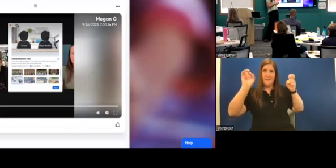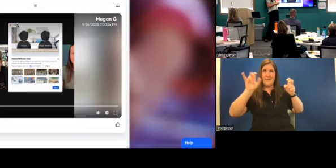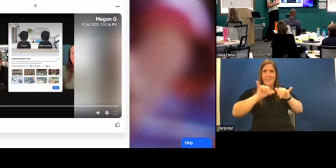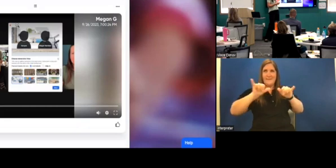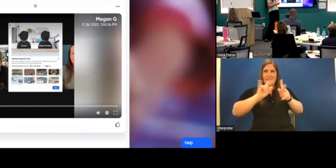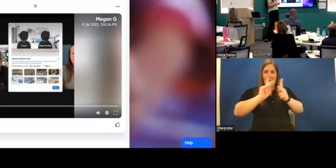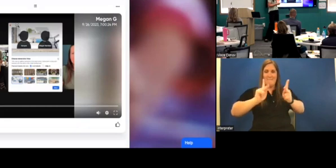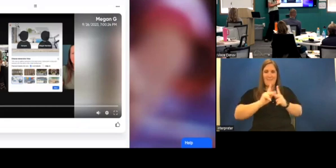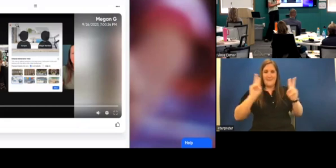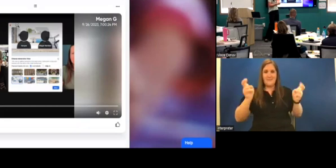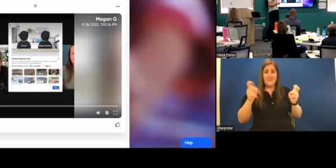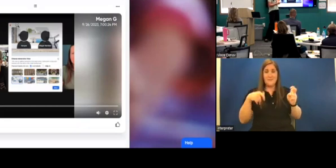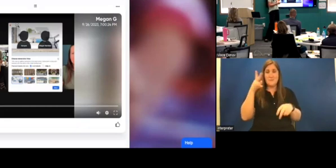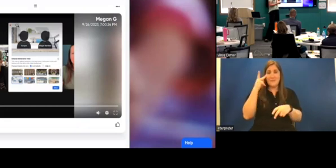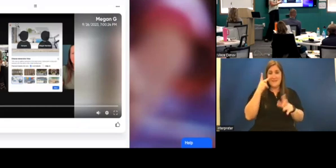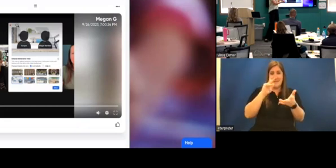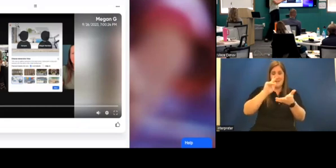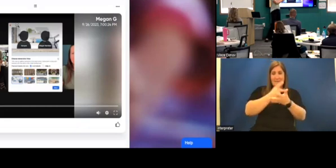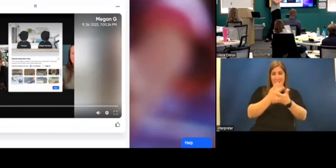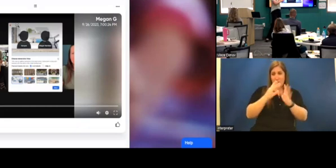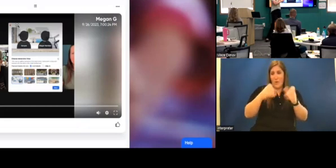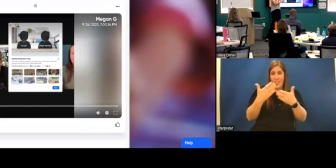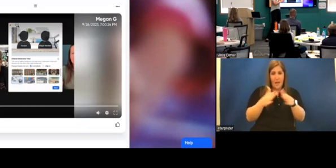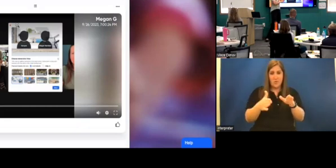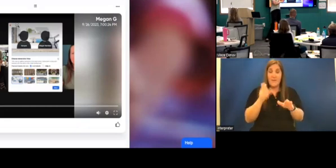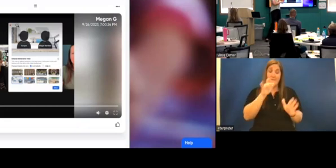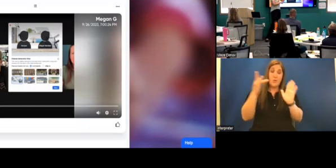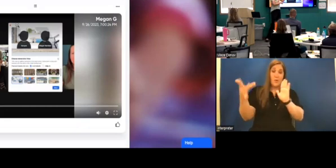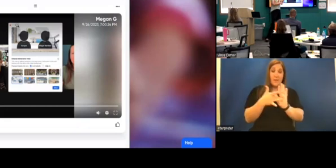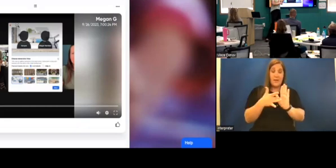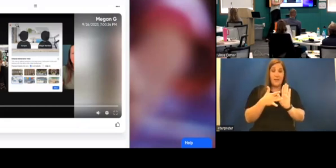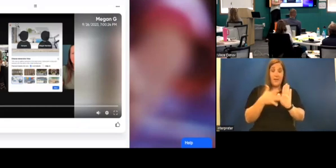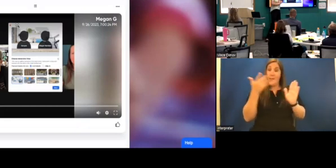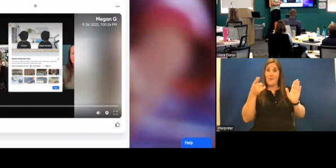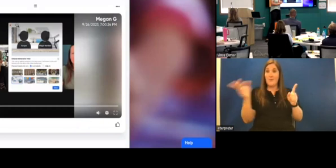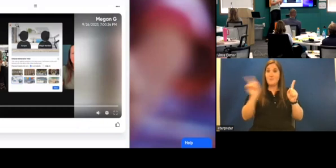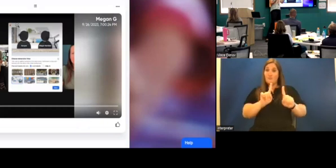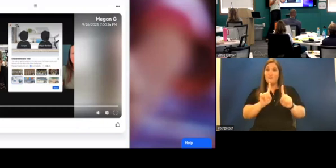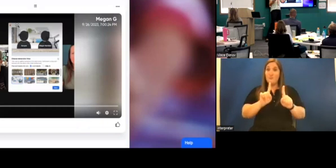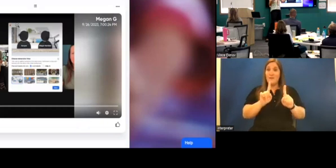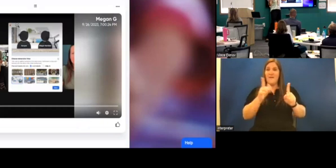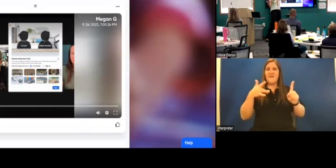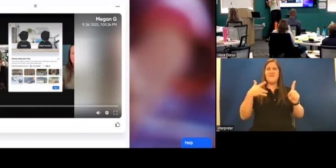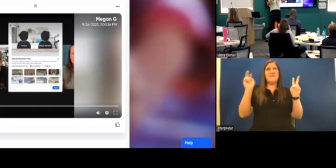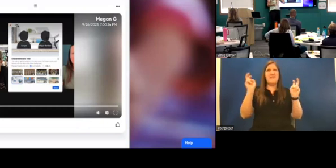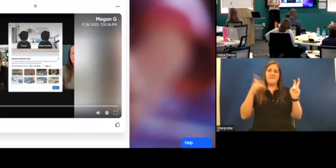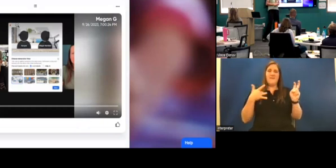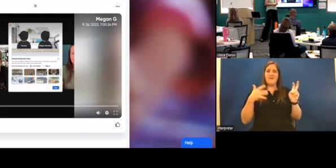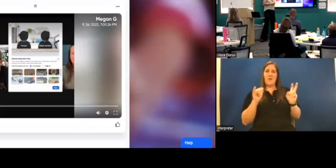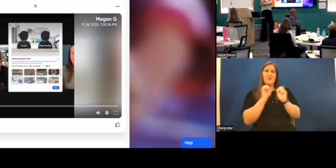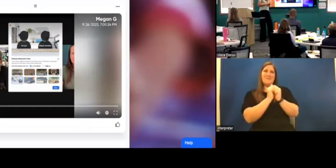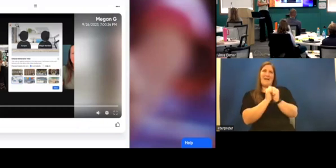little see this little kitchen or classroom, whatever this is, when you click on it, all of a sudden I'm right there and the student's right there and it feels like we're together in the same